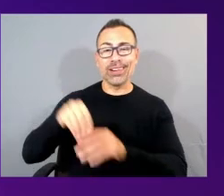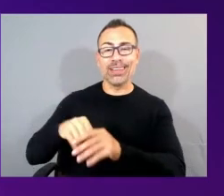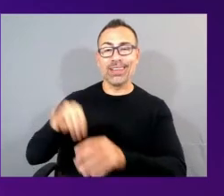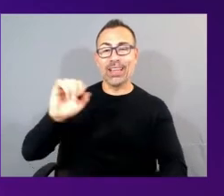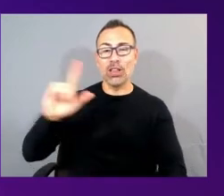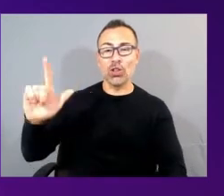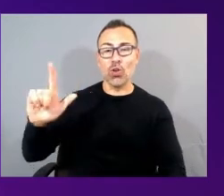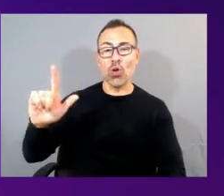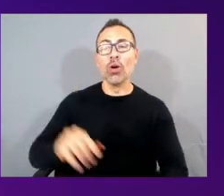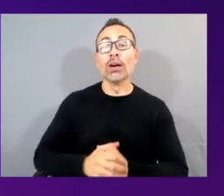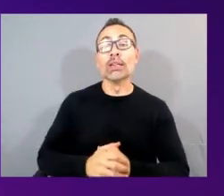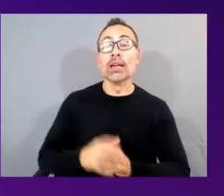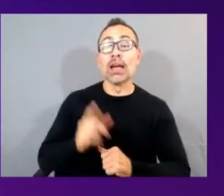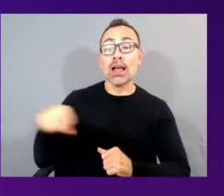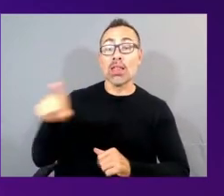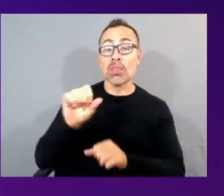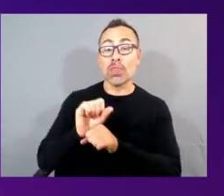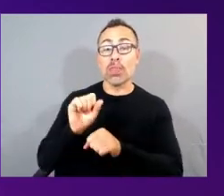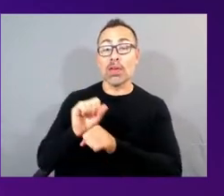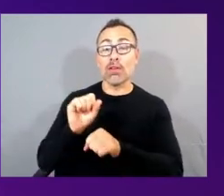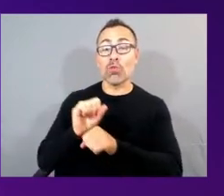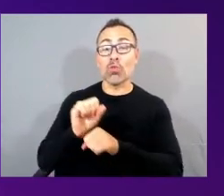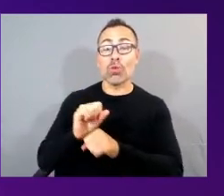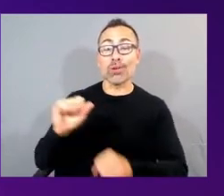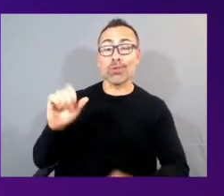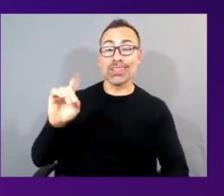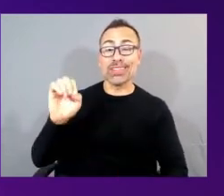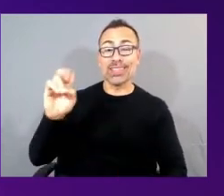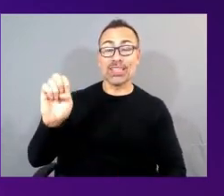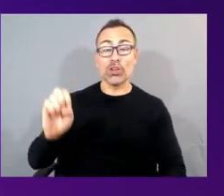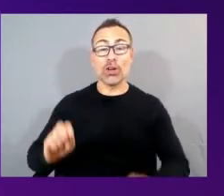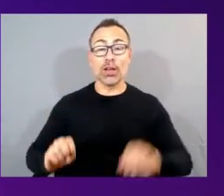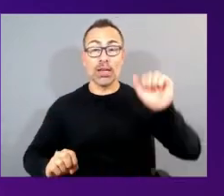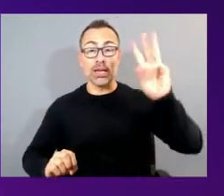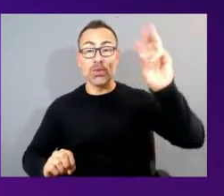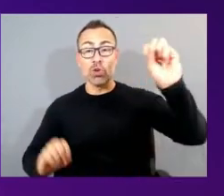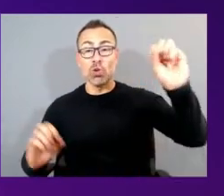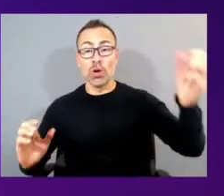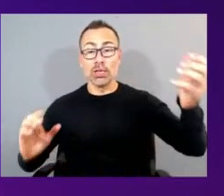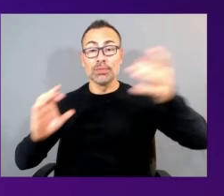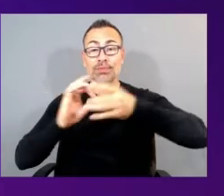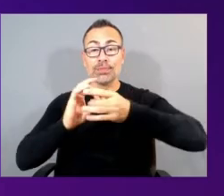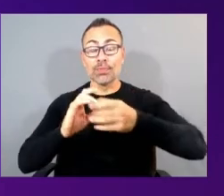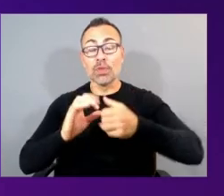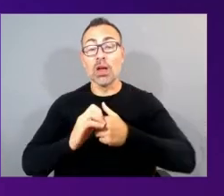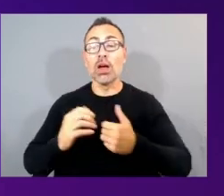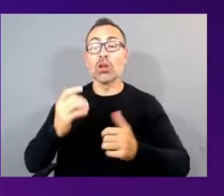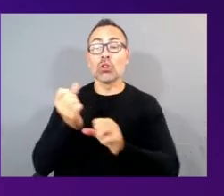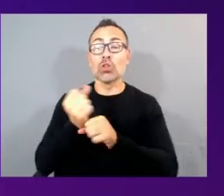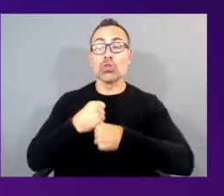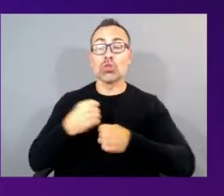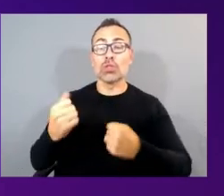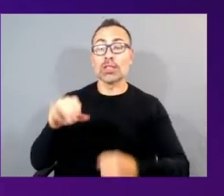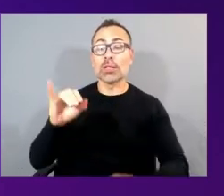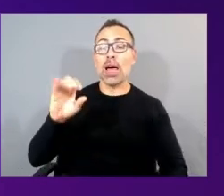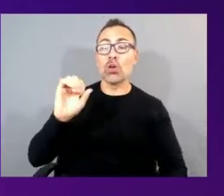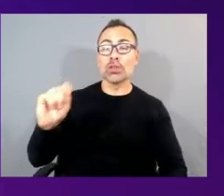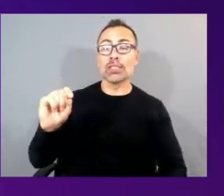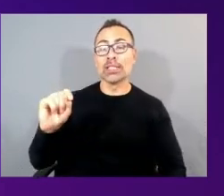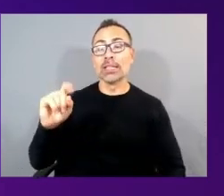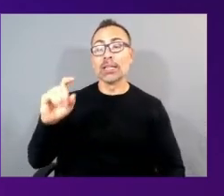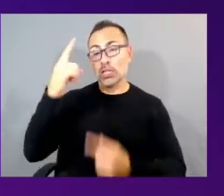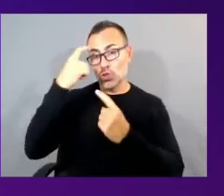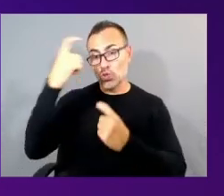to enable remote factory support using AWS IoT TwinMaker and other AWS